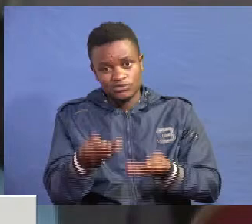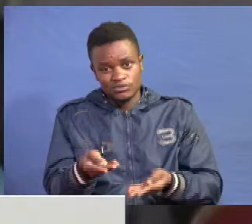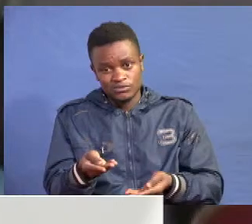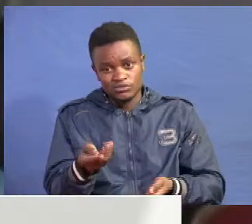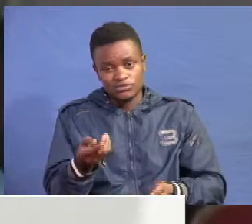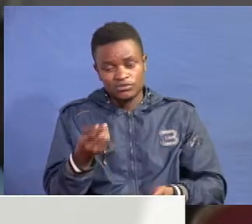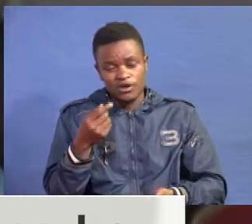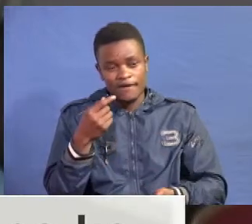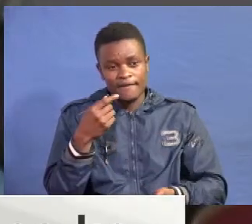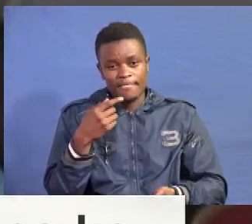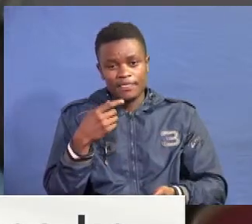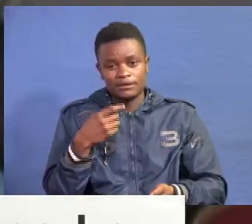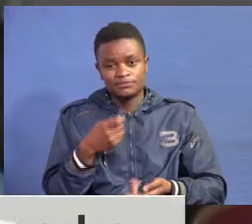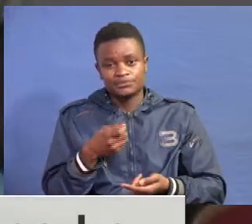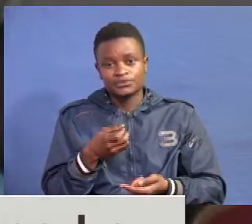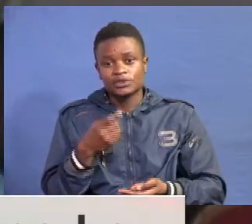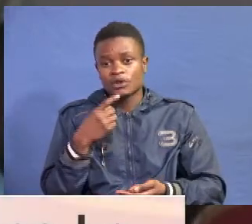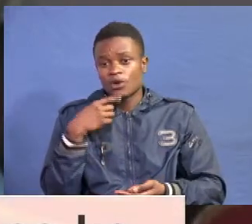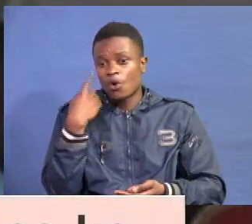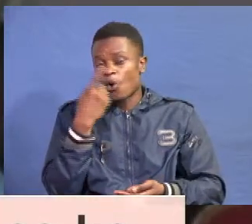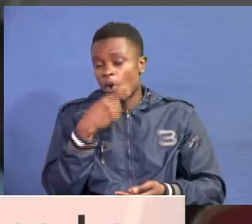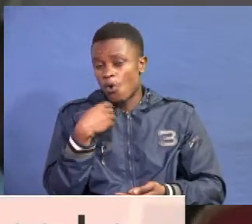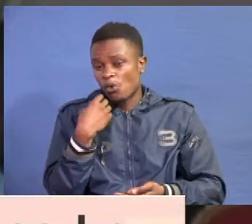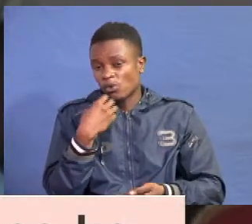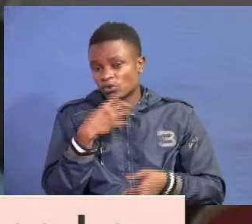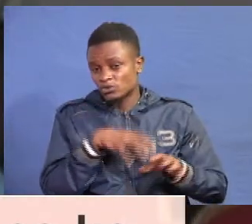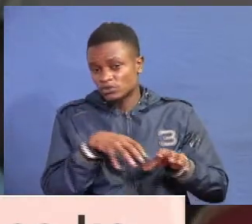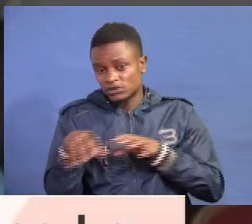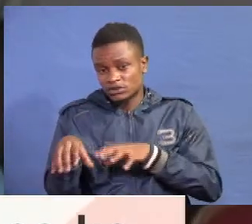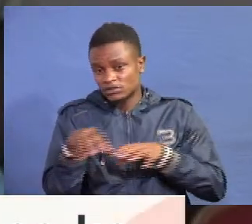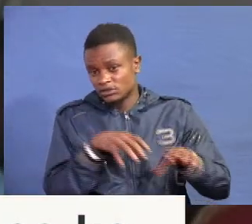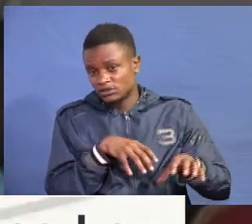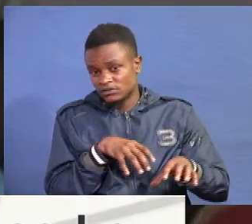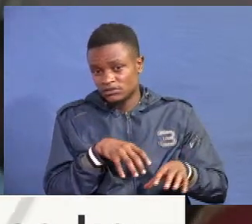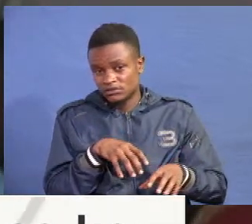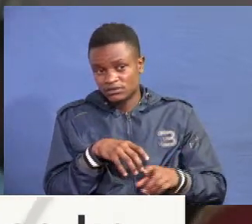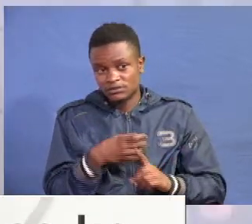kwa migogoro ya binadamu na wanyama.